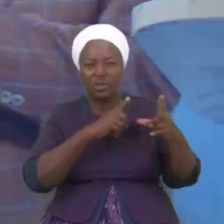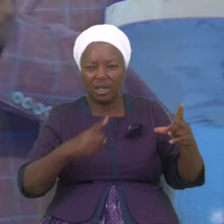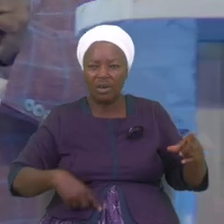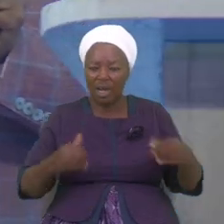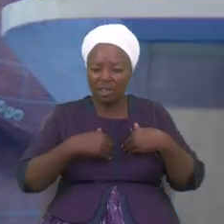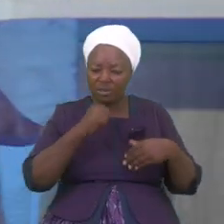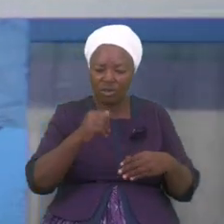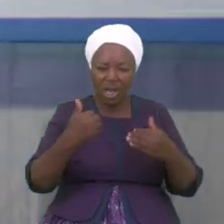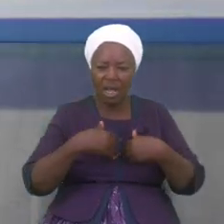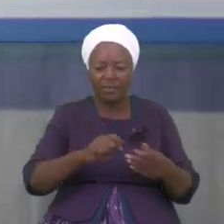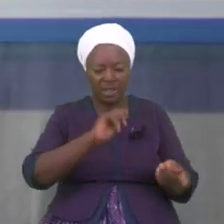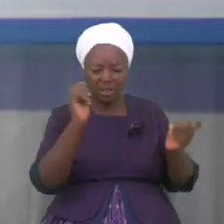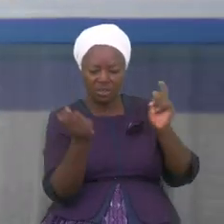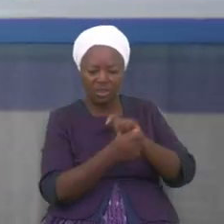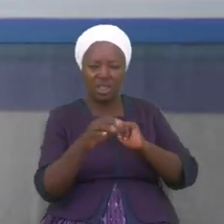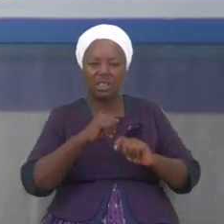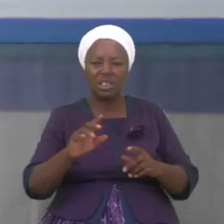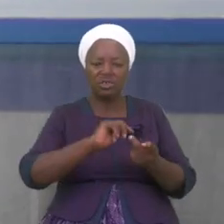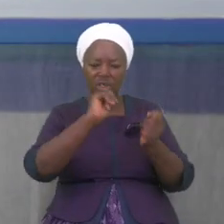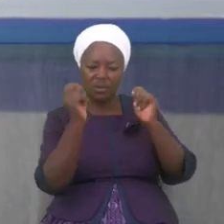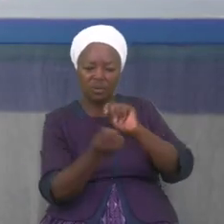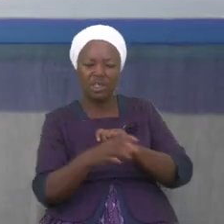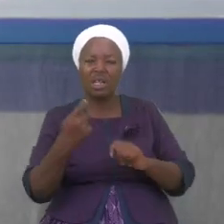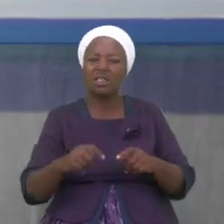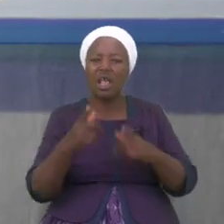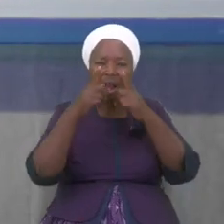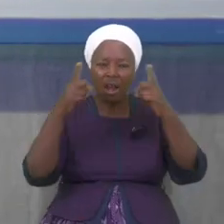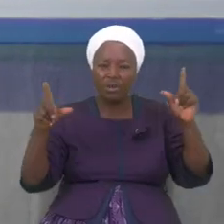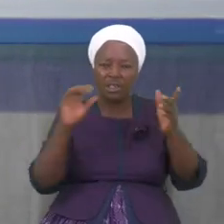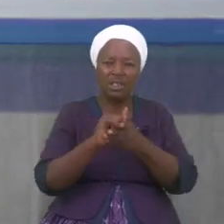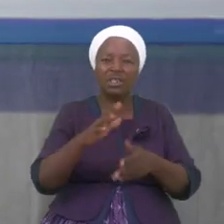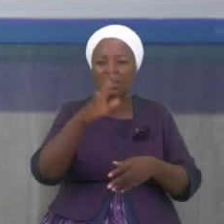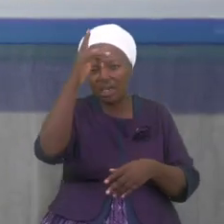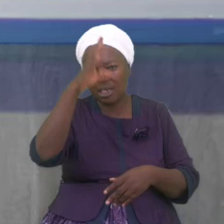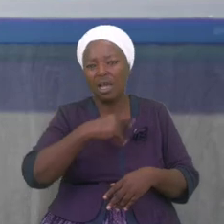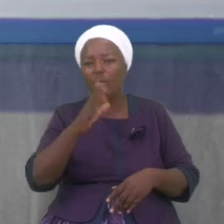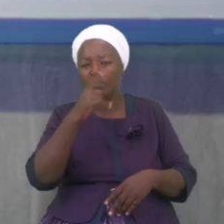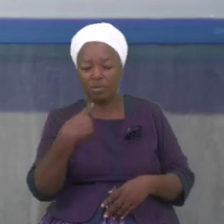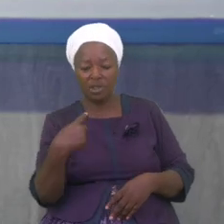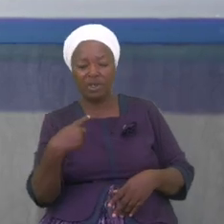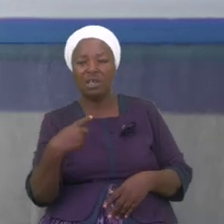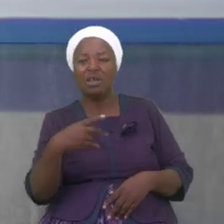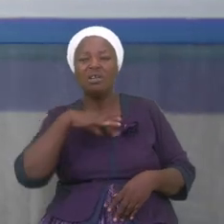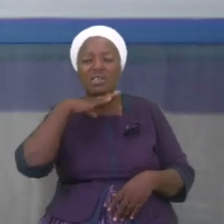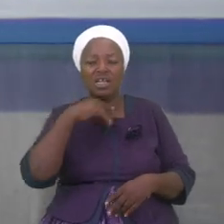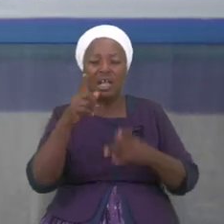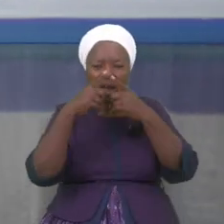a transformation, the language that daddy and mommy, that they speak, corrupt language, the